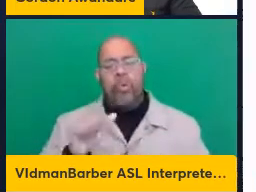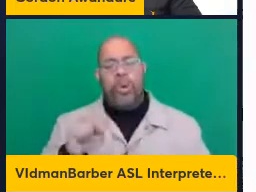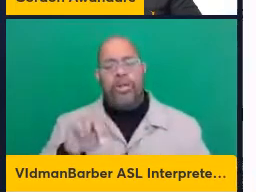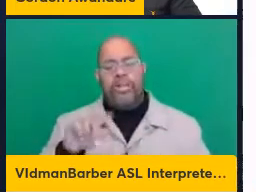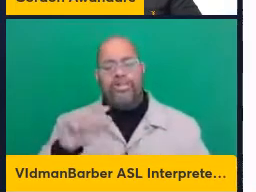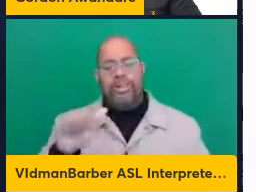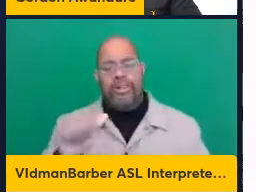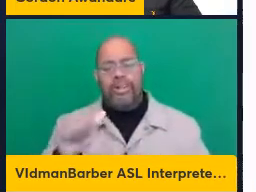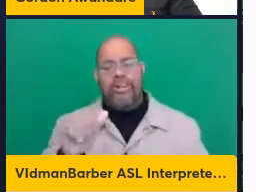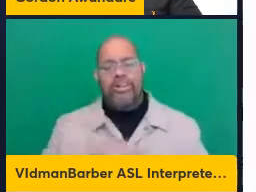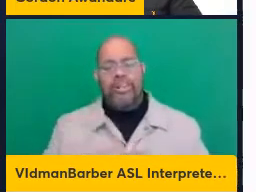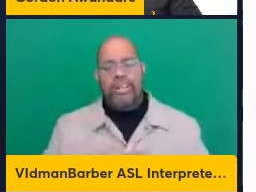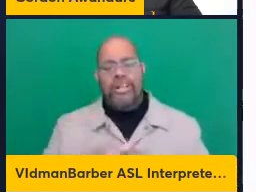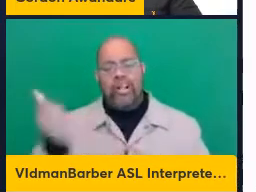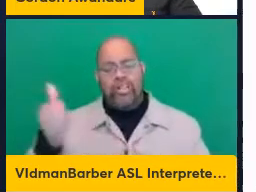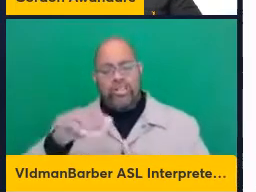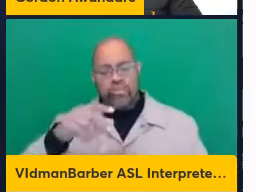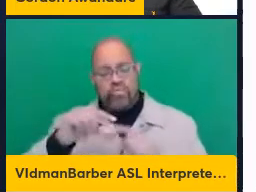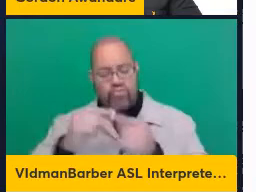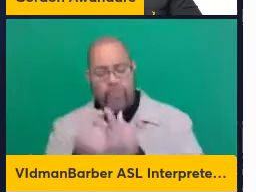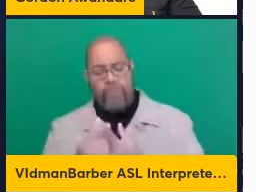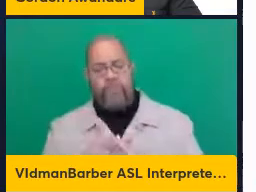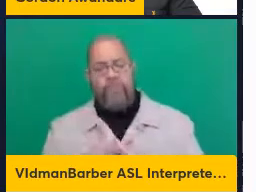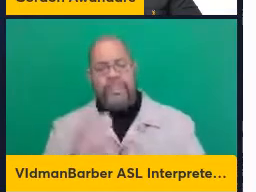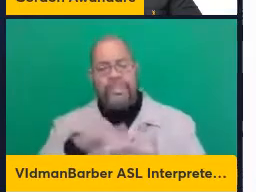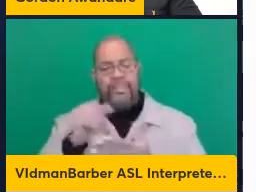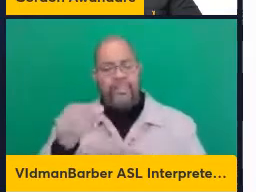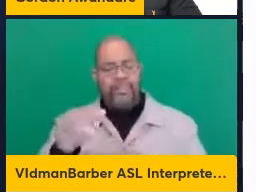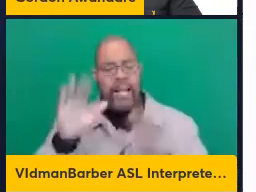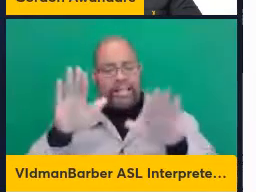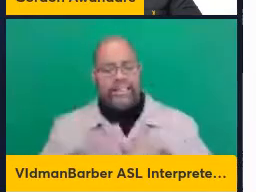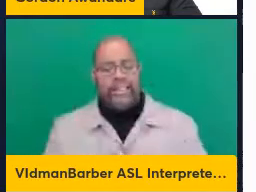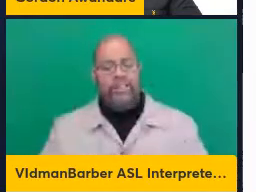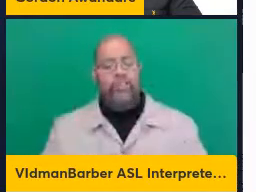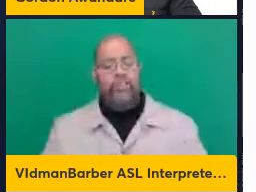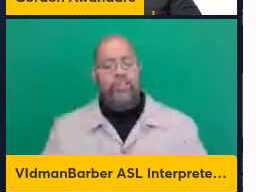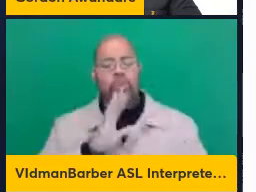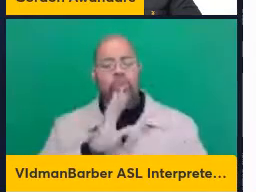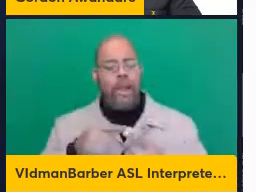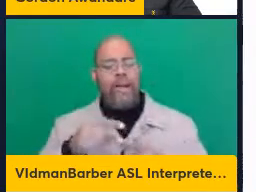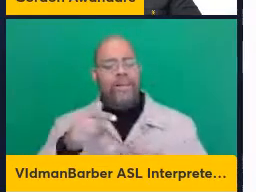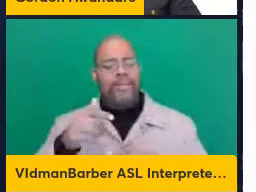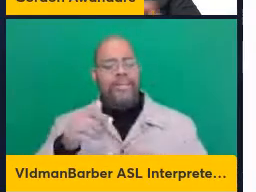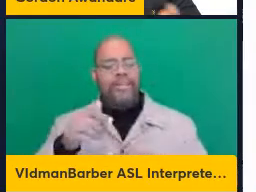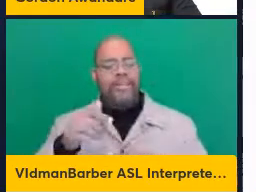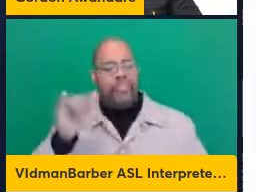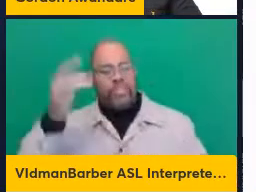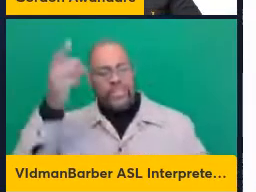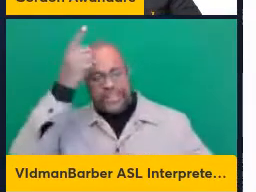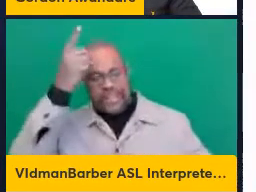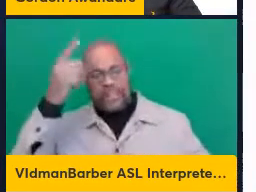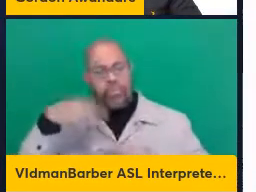Infectious Disease Centers of Excellence. And this has partners in,